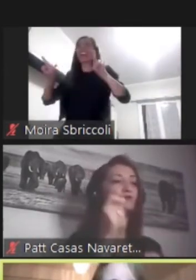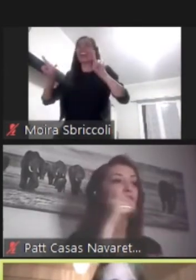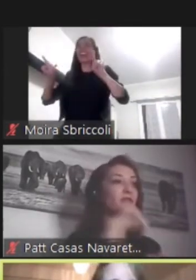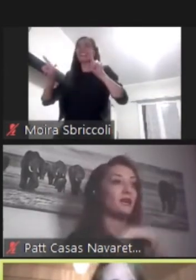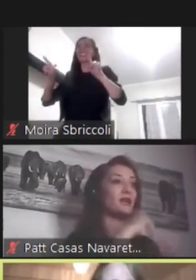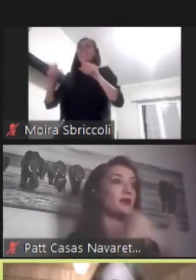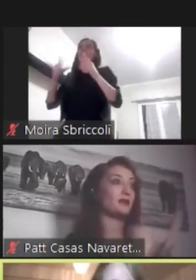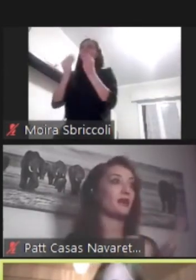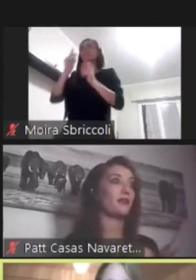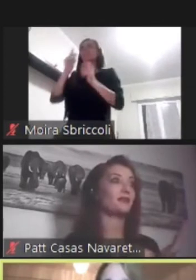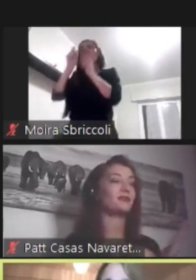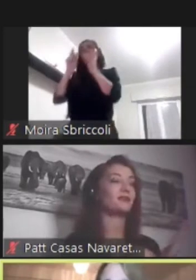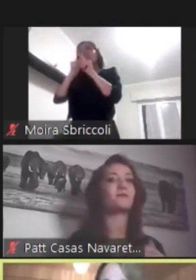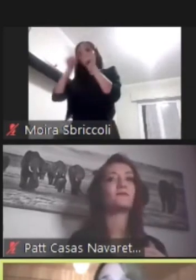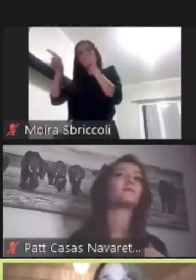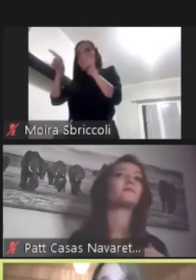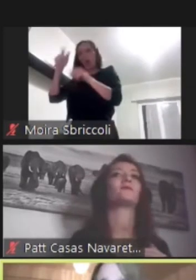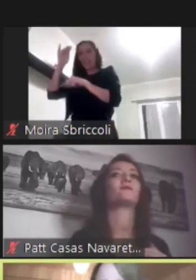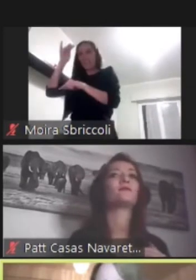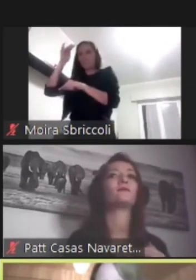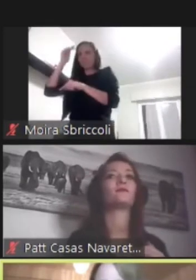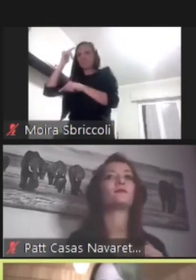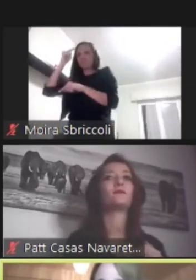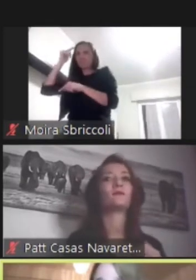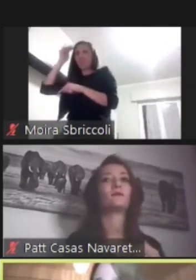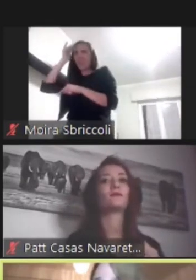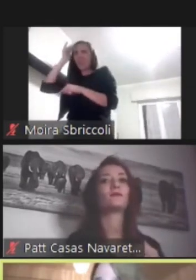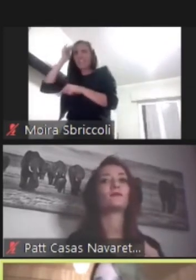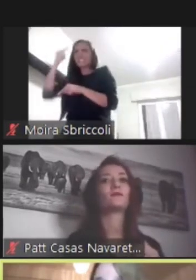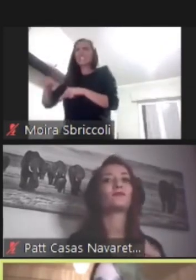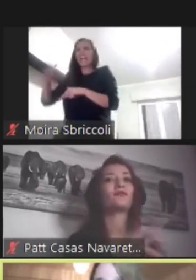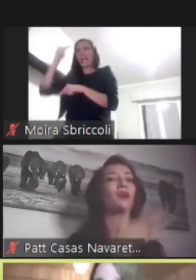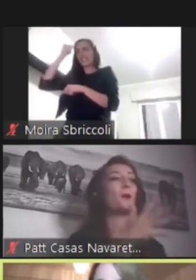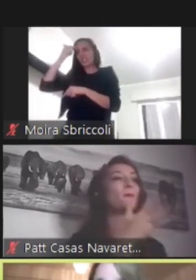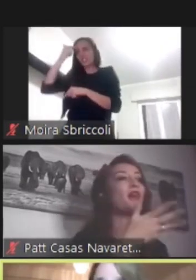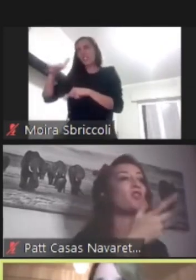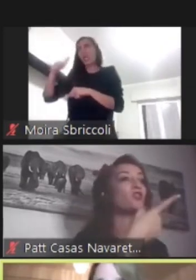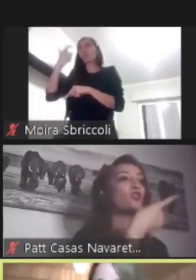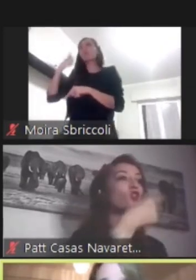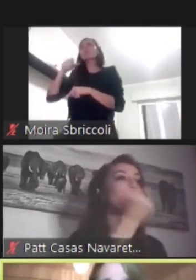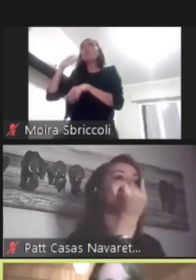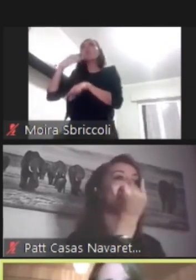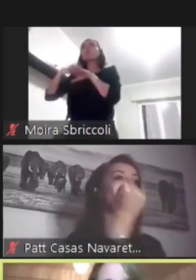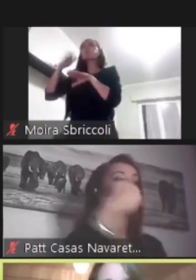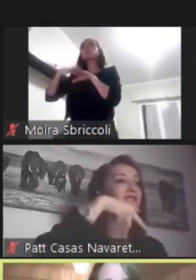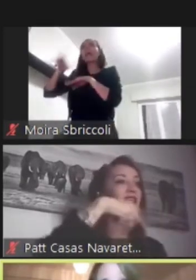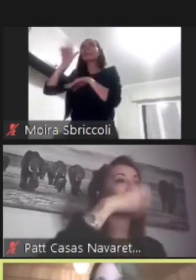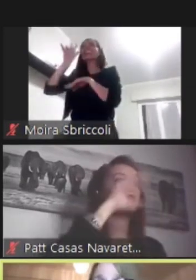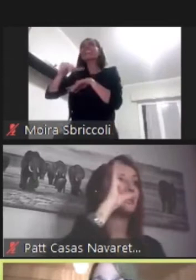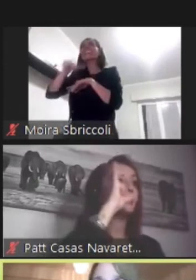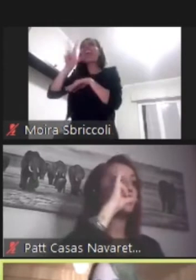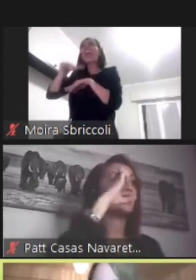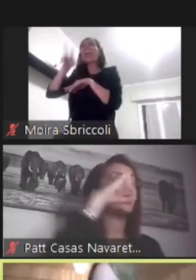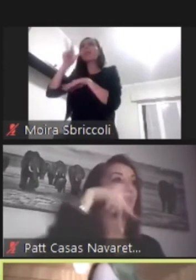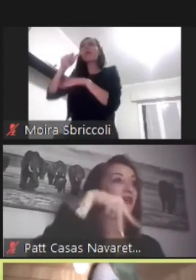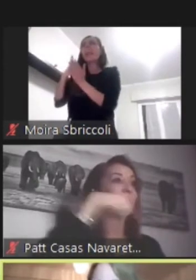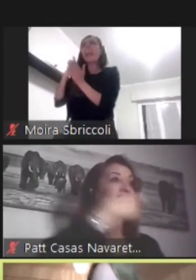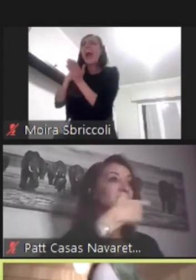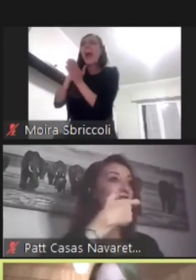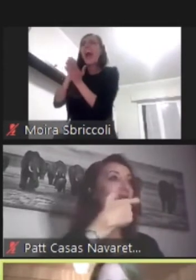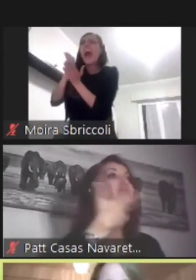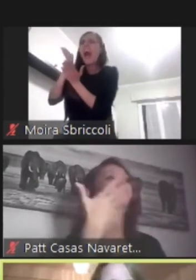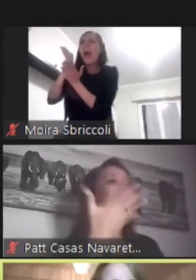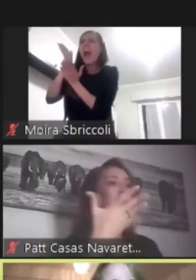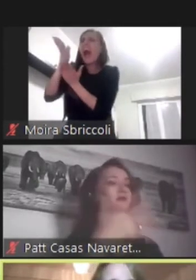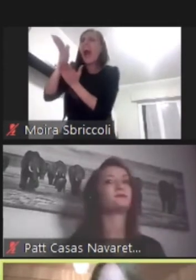3,000 years. And it's been used to alleviate stress, increase your